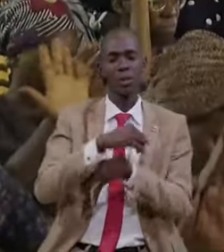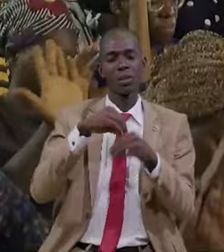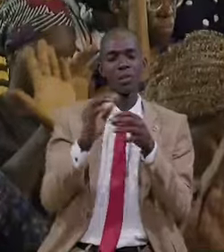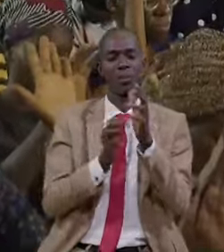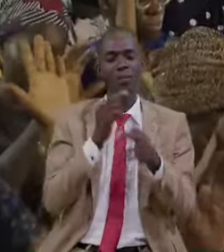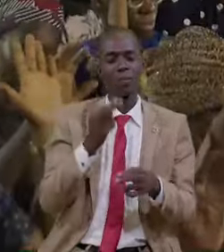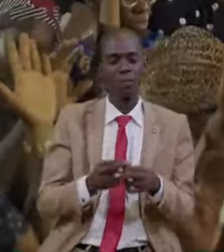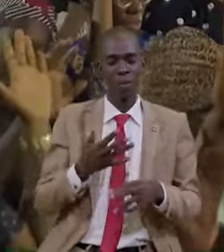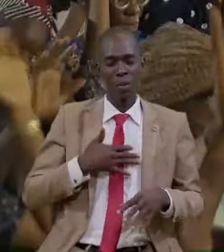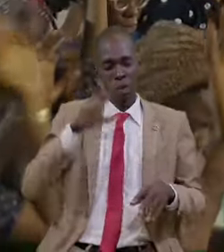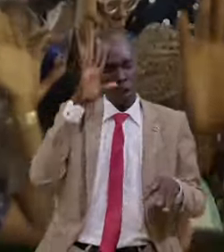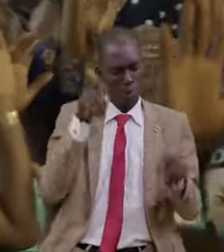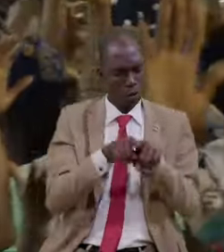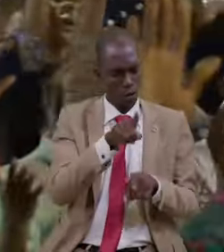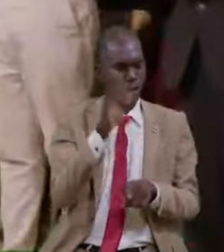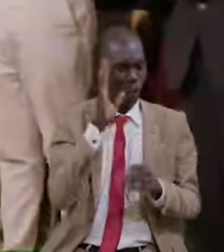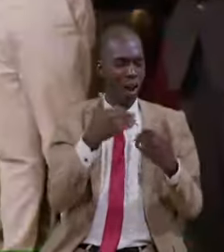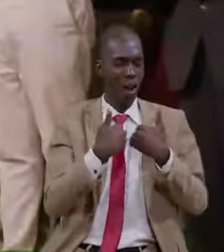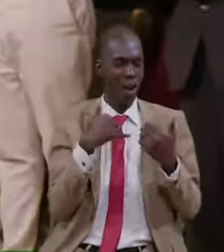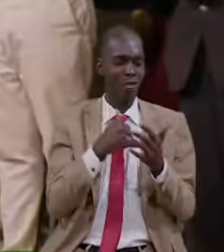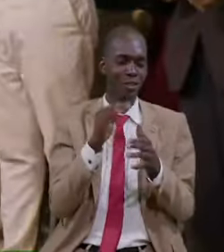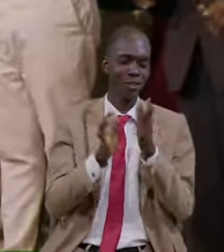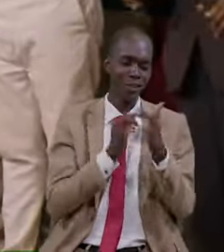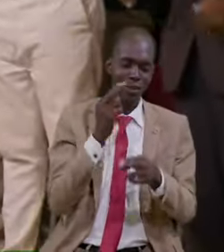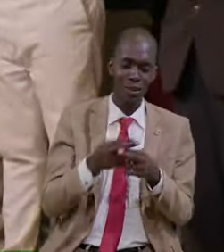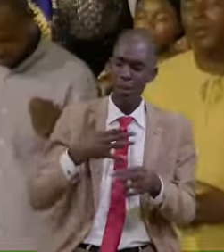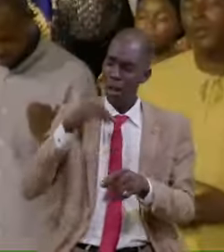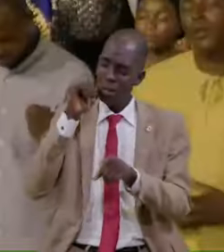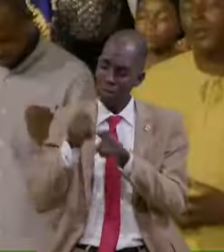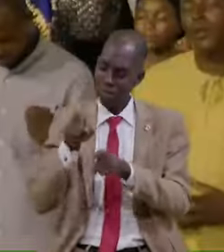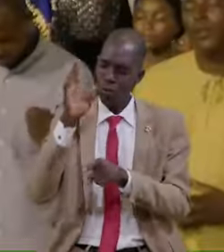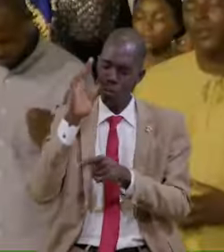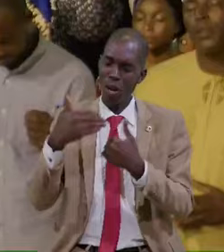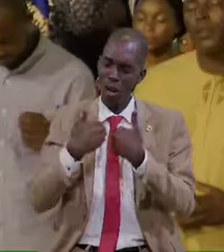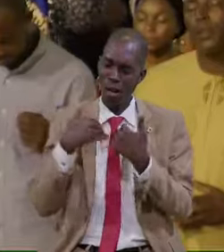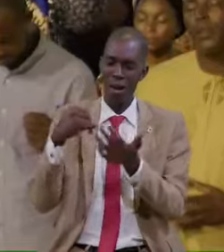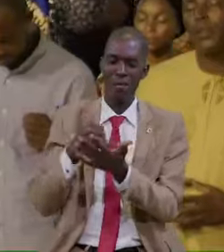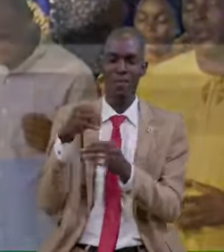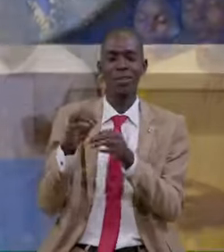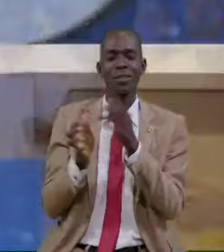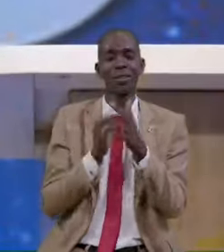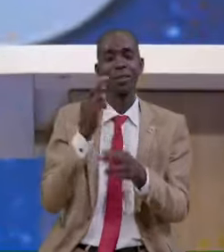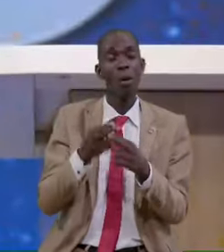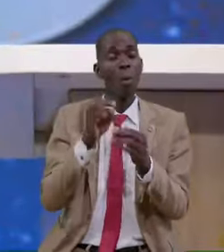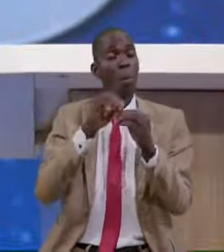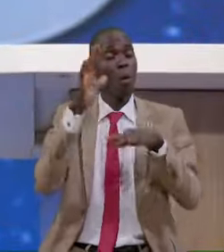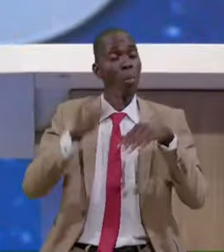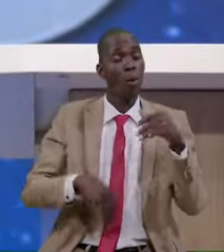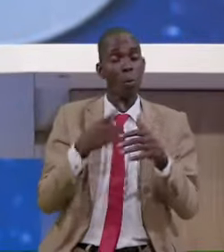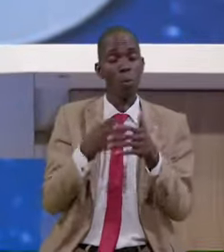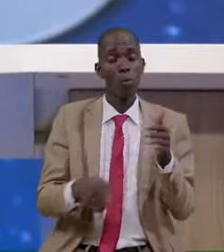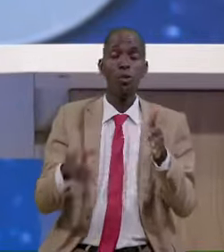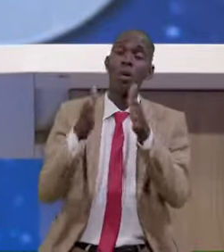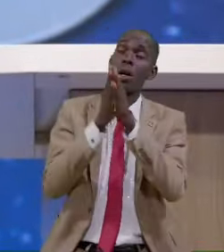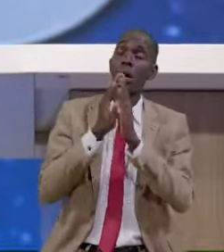brother, you'll have it. My sister, you'll have it. More than what you're asking for, the